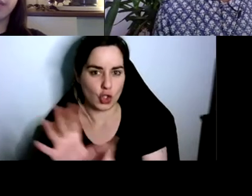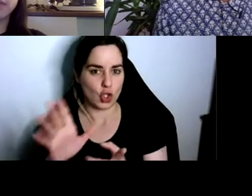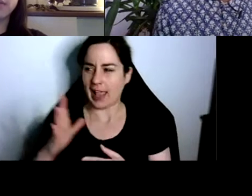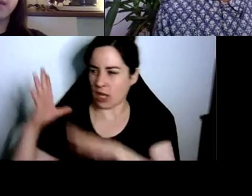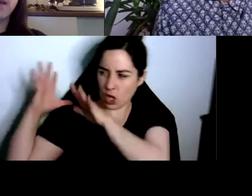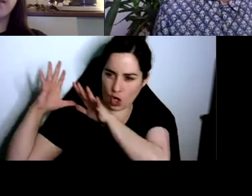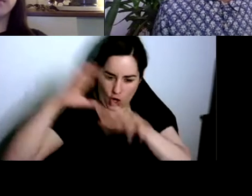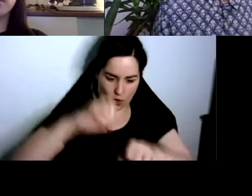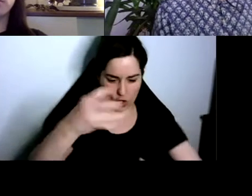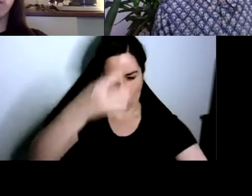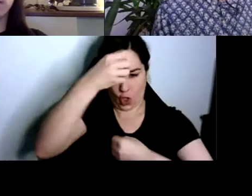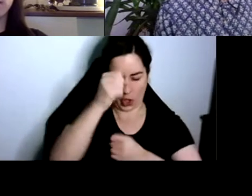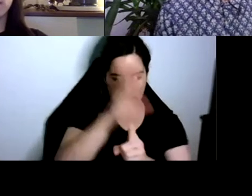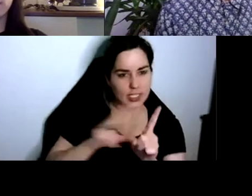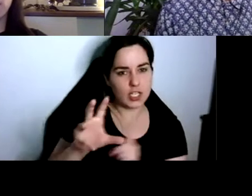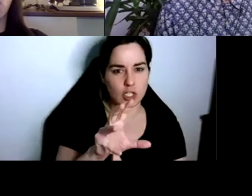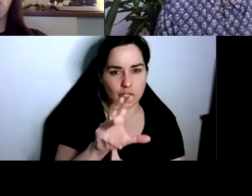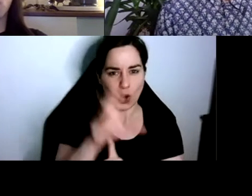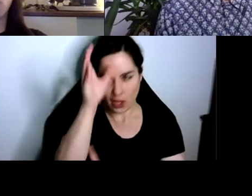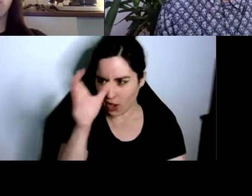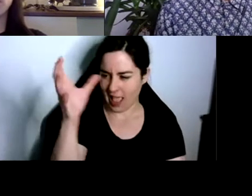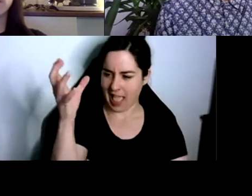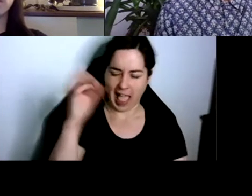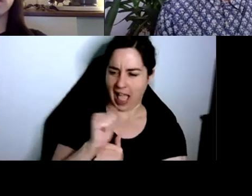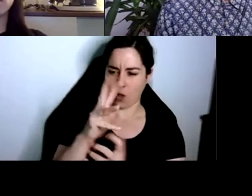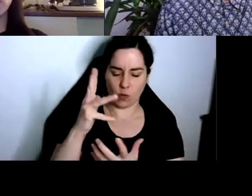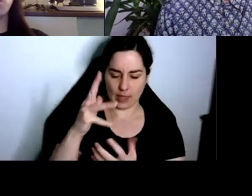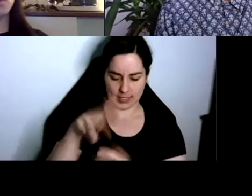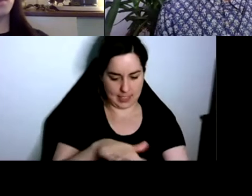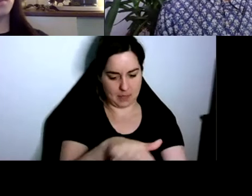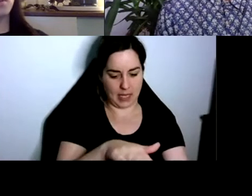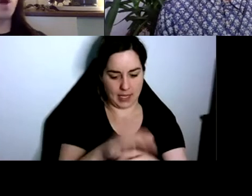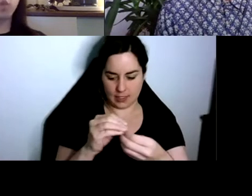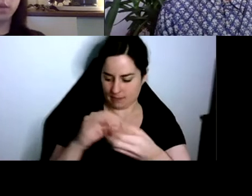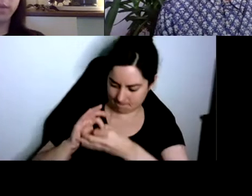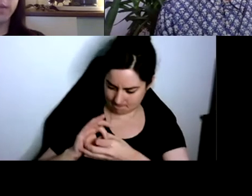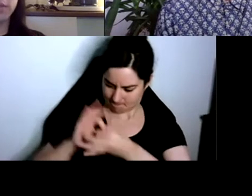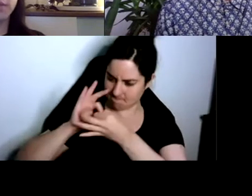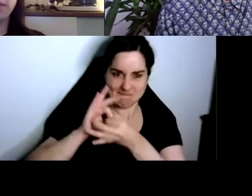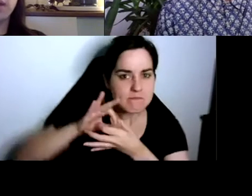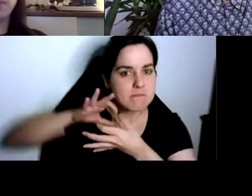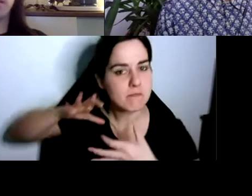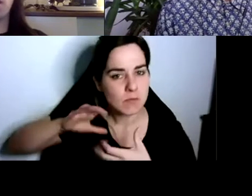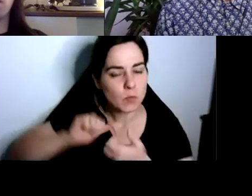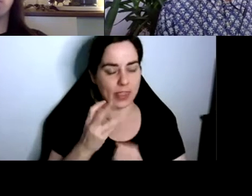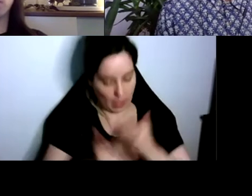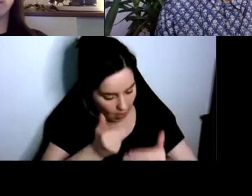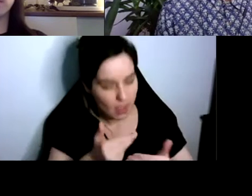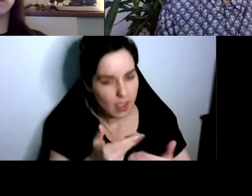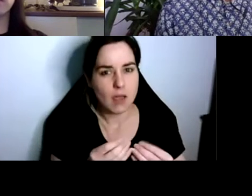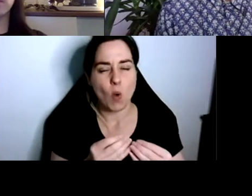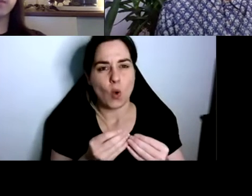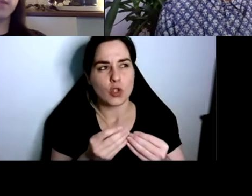decolonization of space. And so I think, our work isn't, we don't not work with festivals, but our